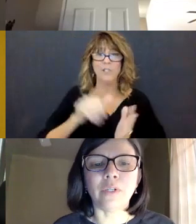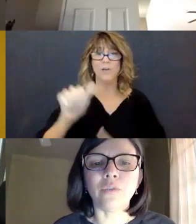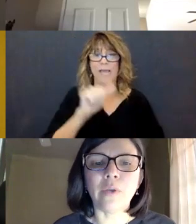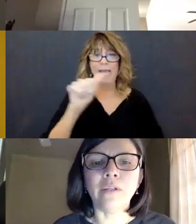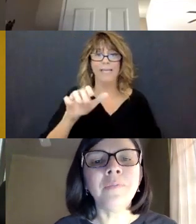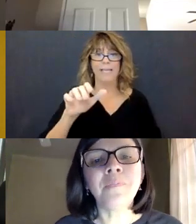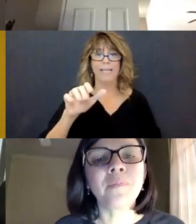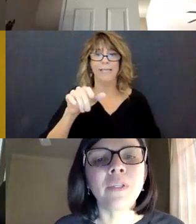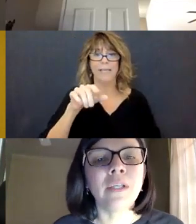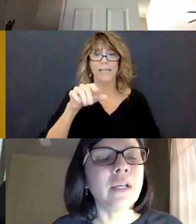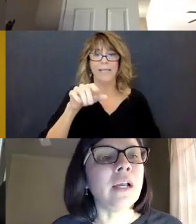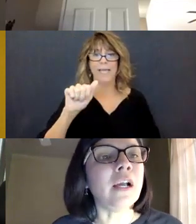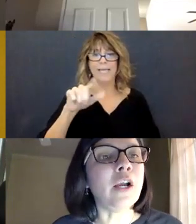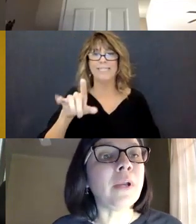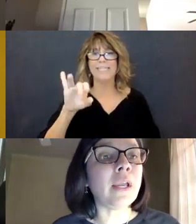center@azdisabilitylaw.org as well.